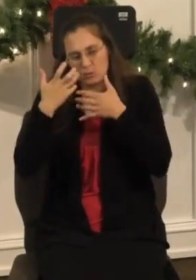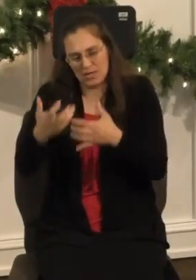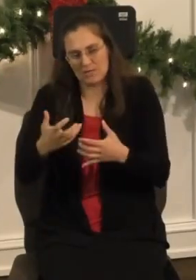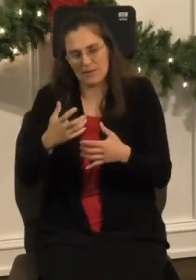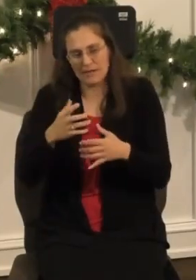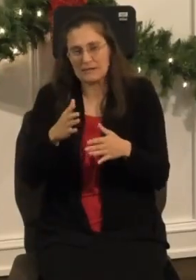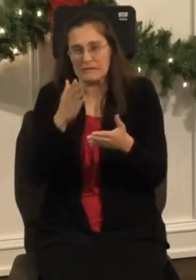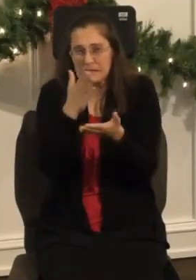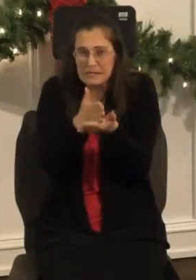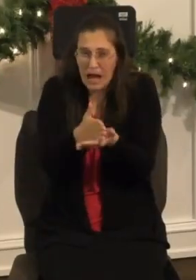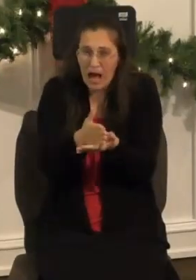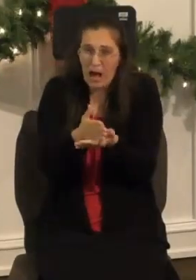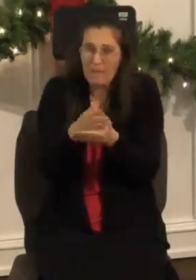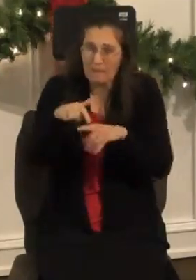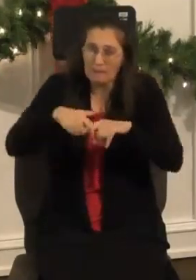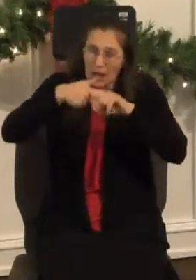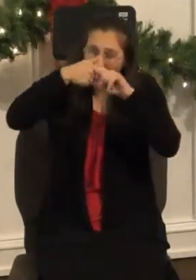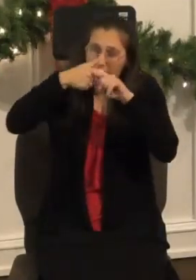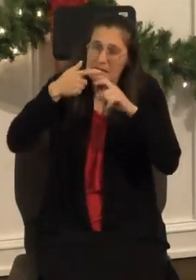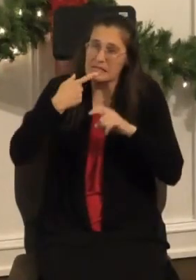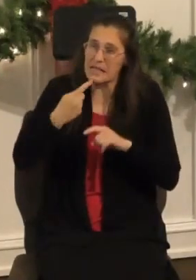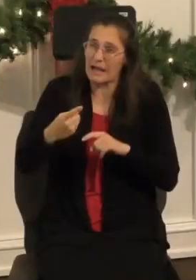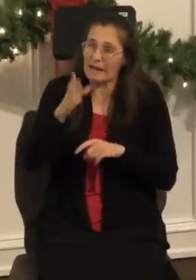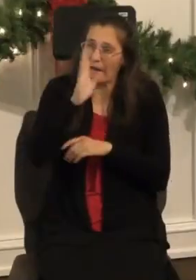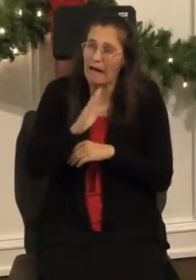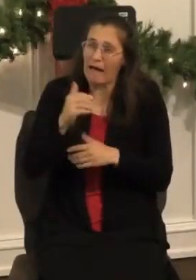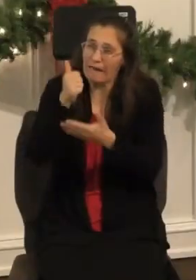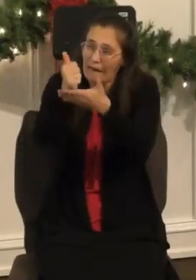your control, a little bit of self-control.